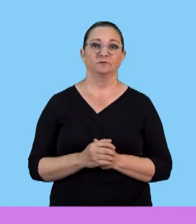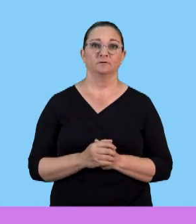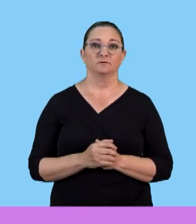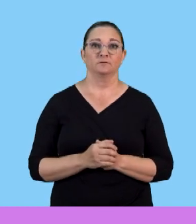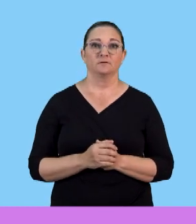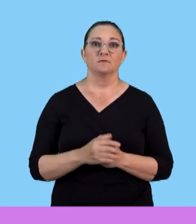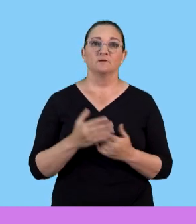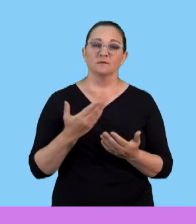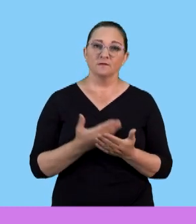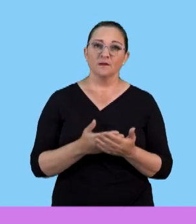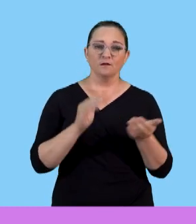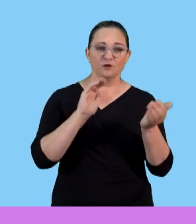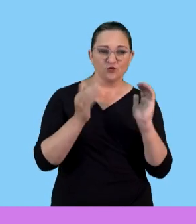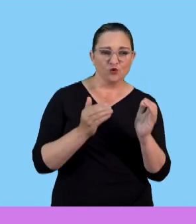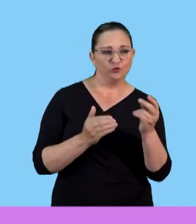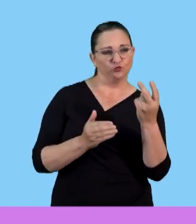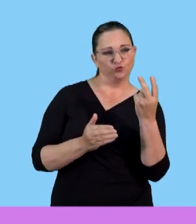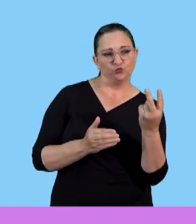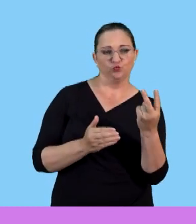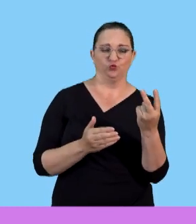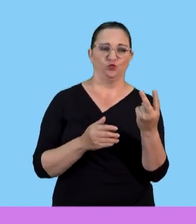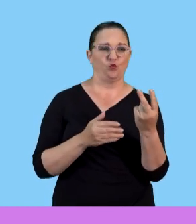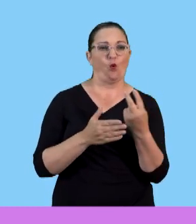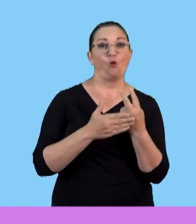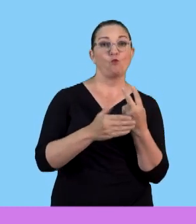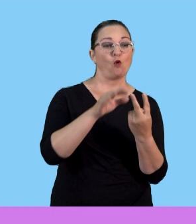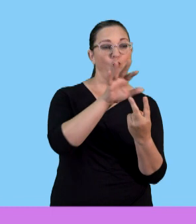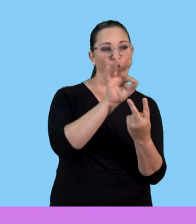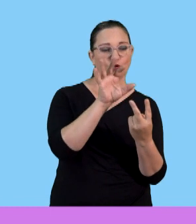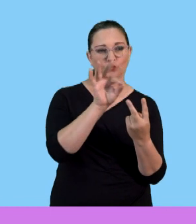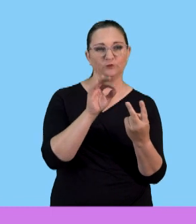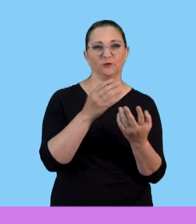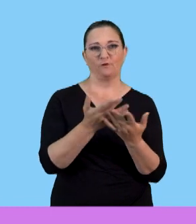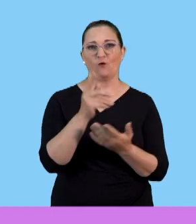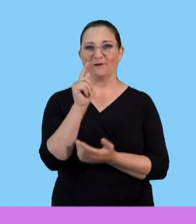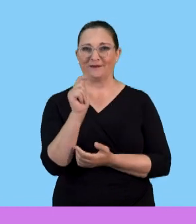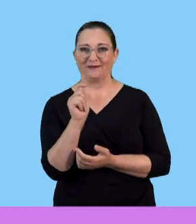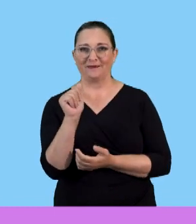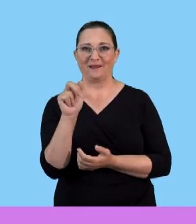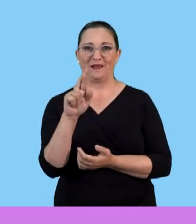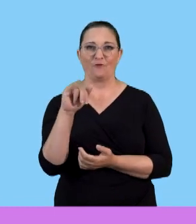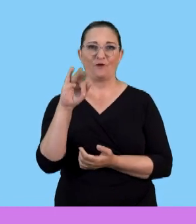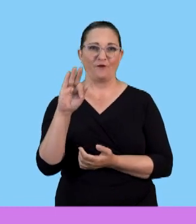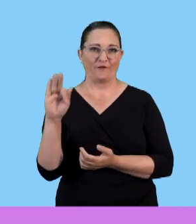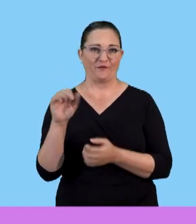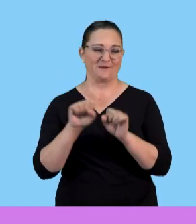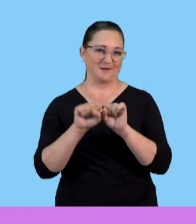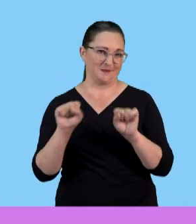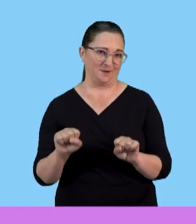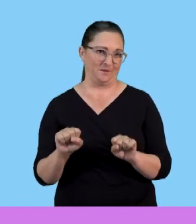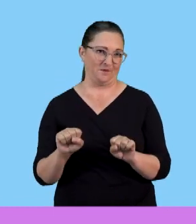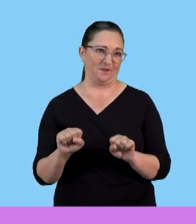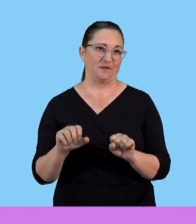Now, you will have to be able to compare two or more different options for a tariff system to determine the most